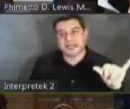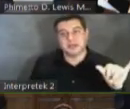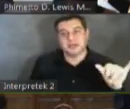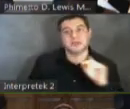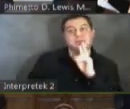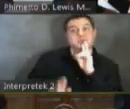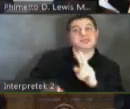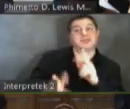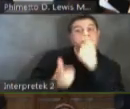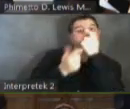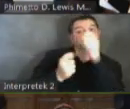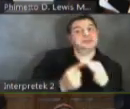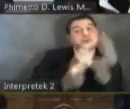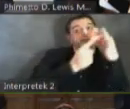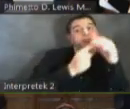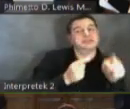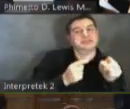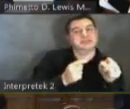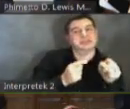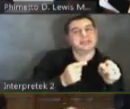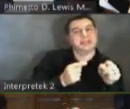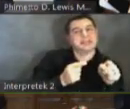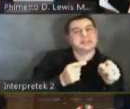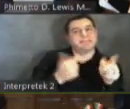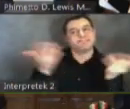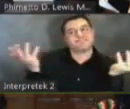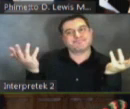And how do we stop reflecting that?